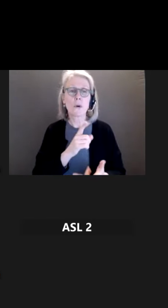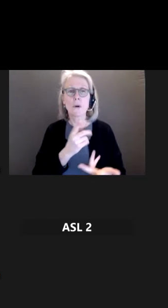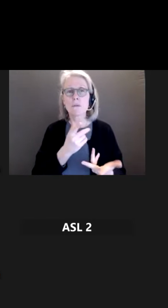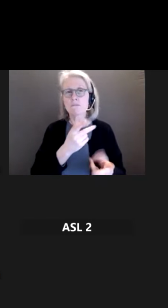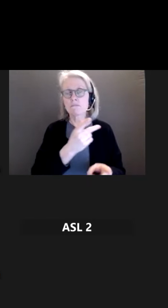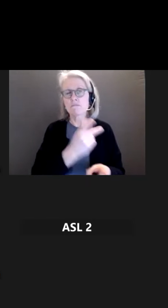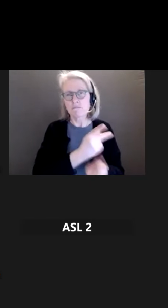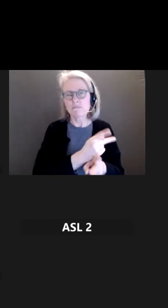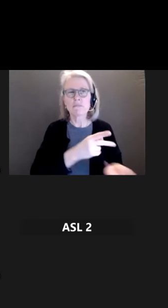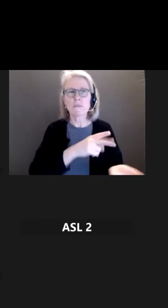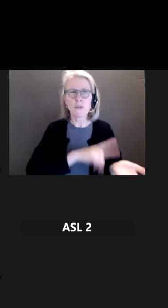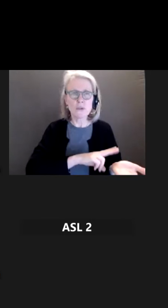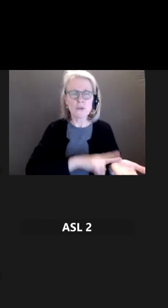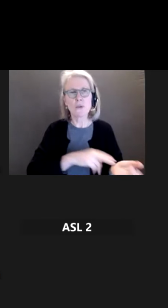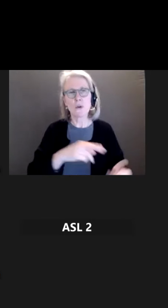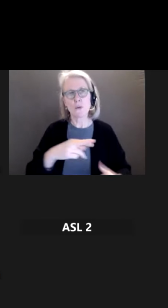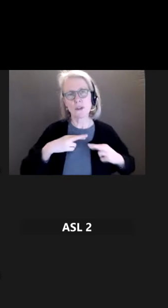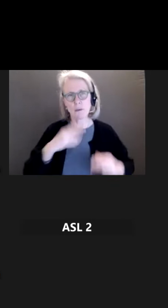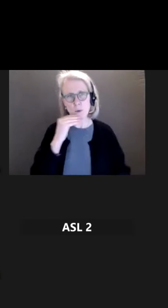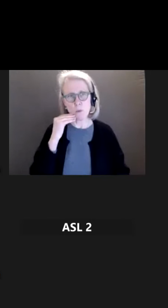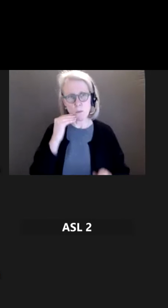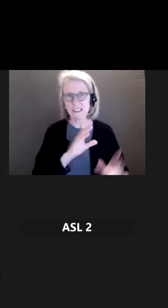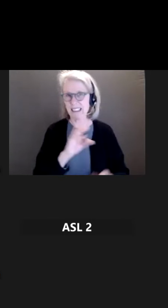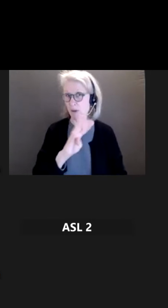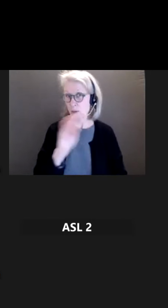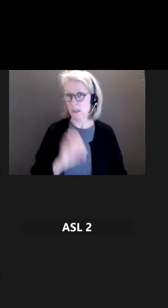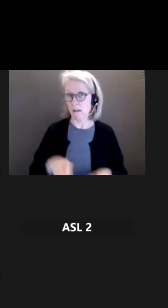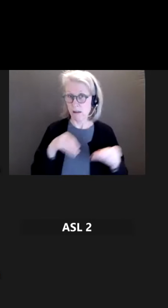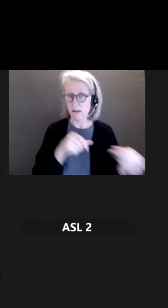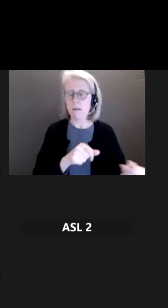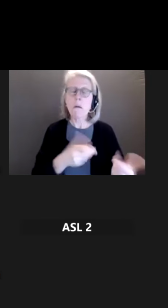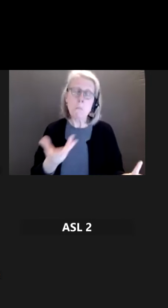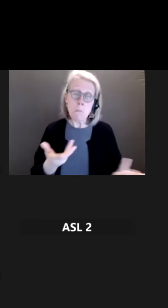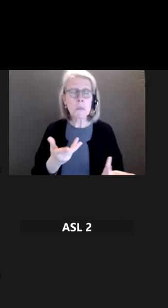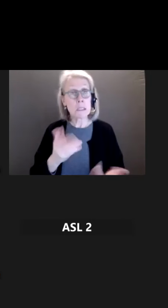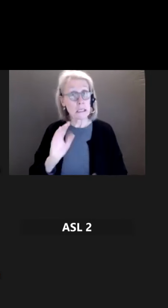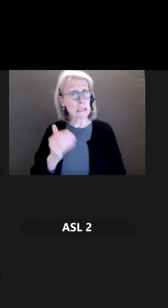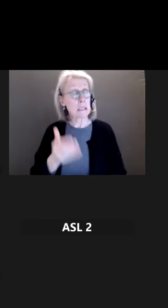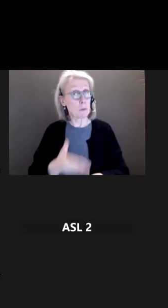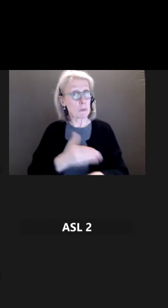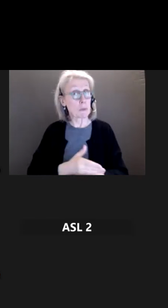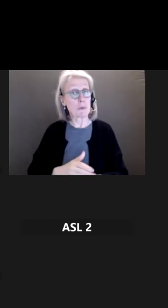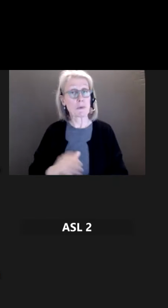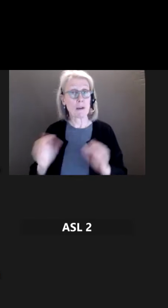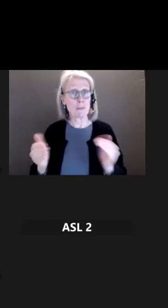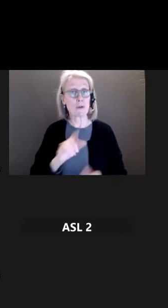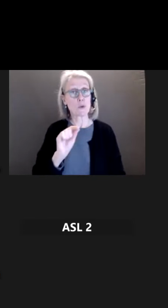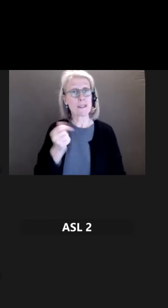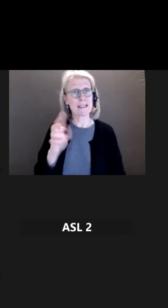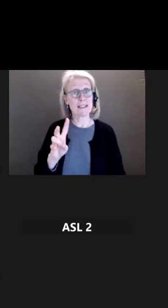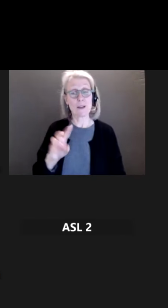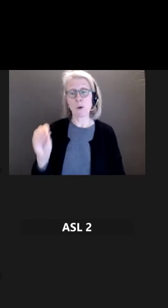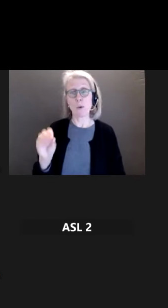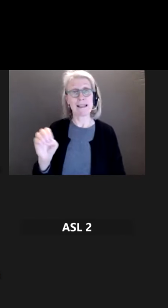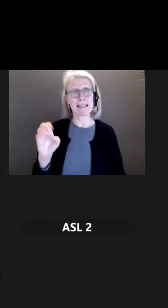in nursing or long-term care homes. Although this was an improvement since 2017, when the OECD reported